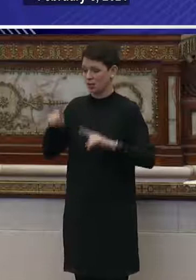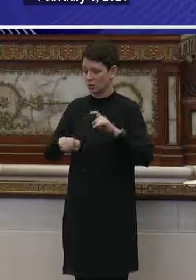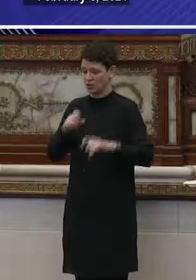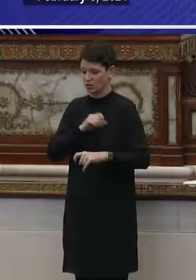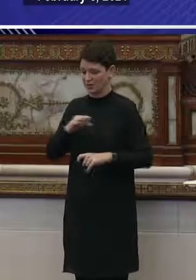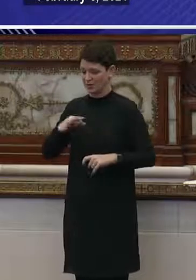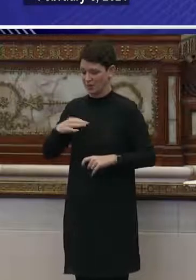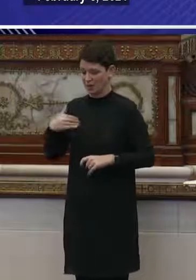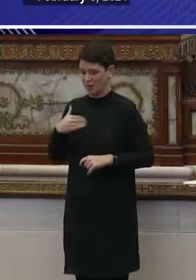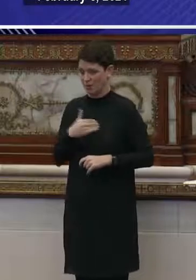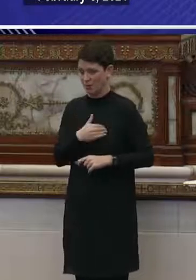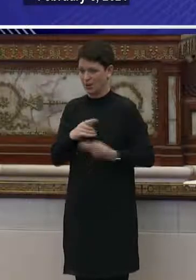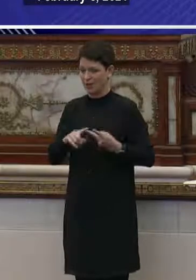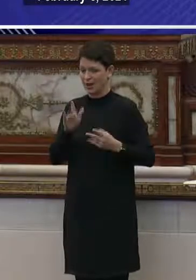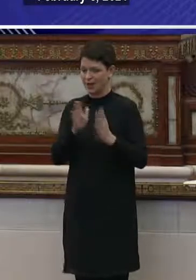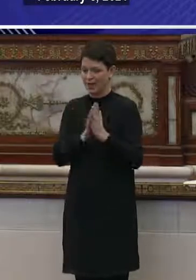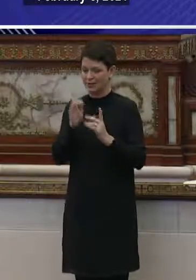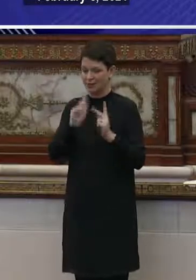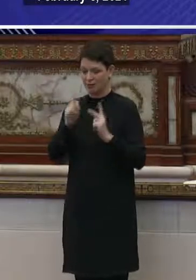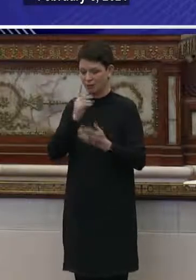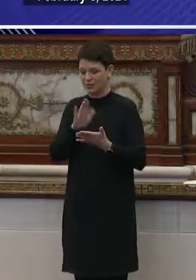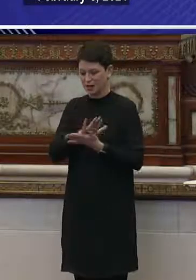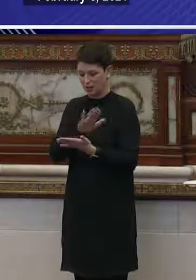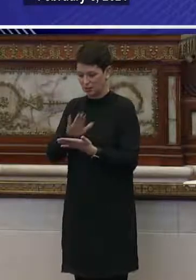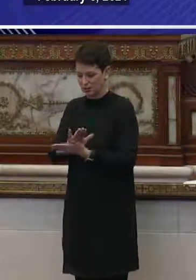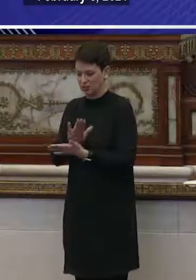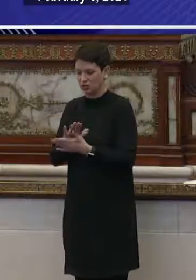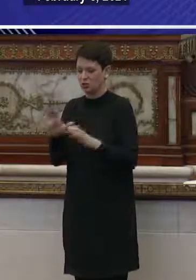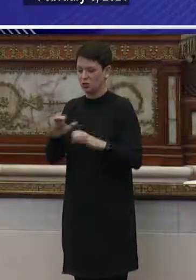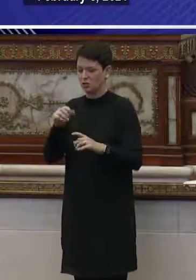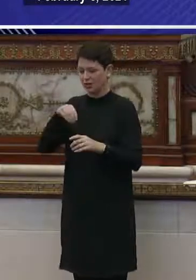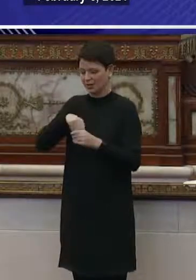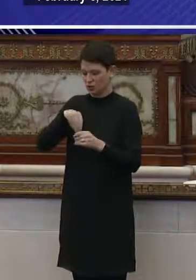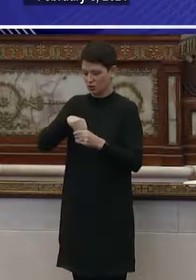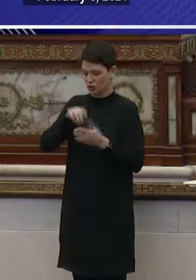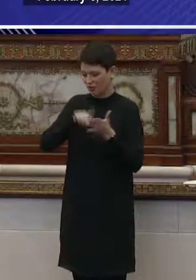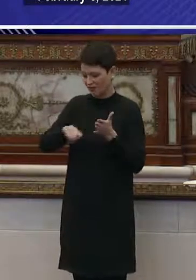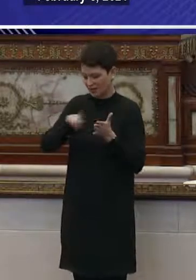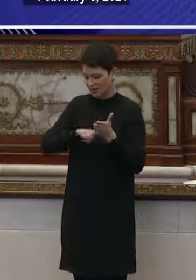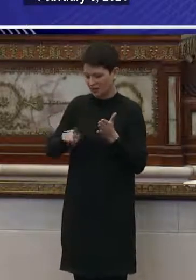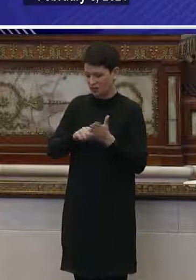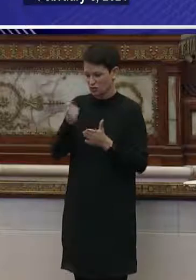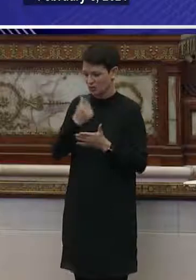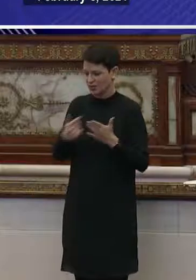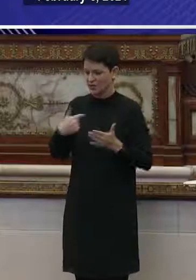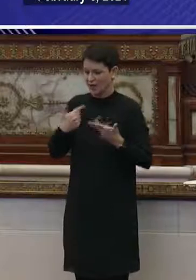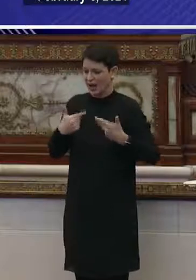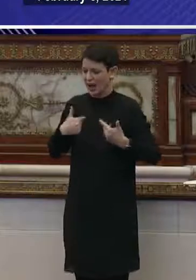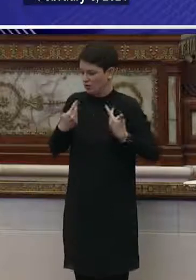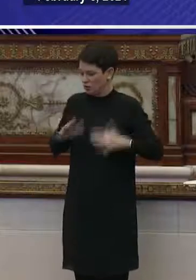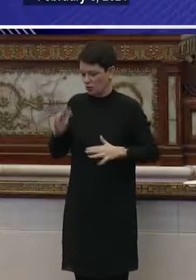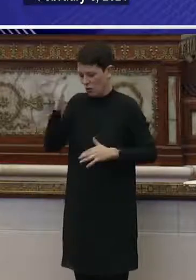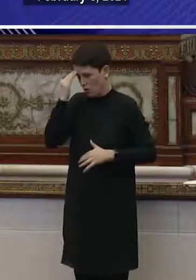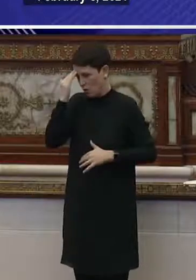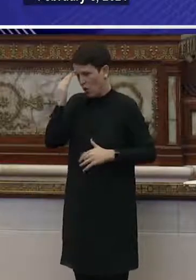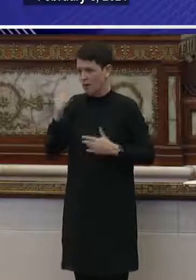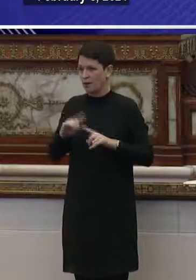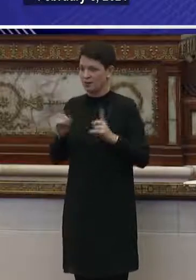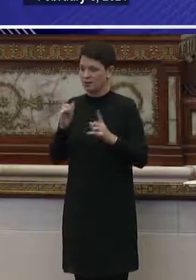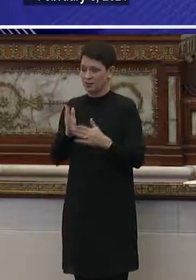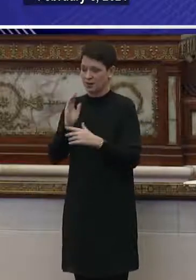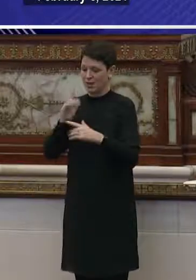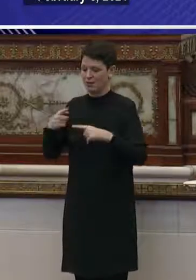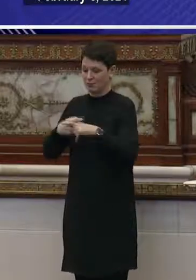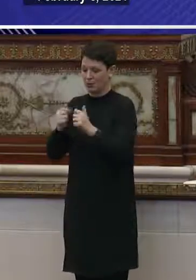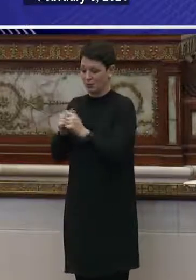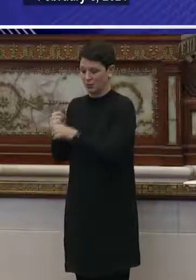staff members, asking people for documentation, doing our own internal investigation to understand things that I don't already know, because that might interfere with what he's